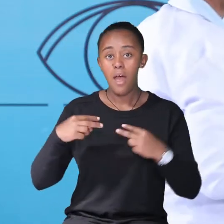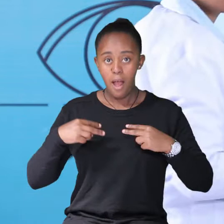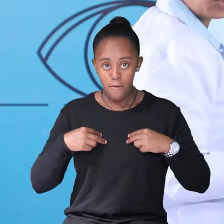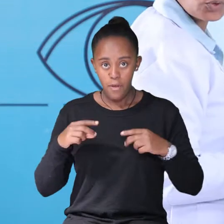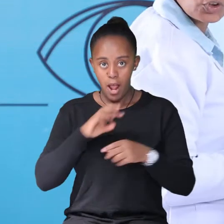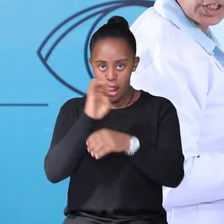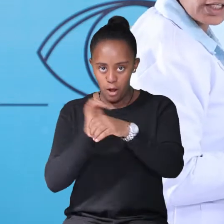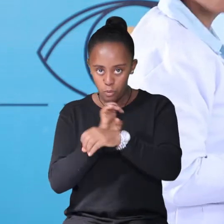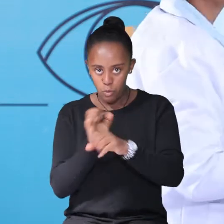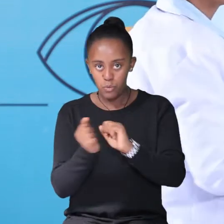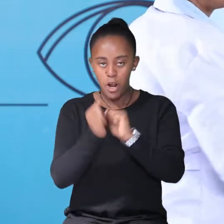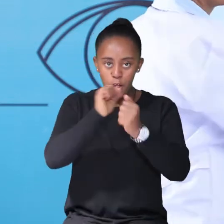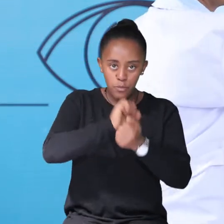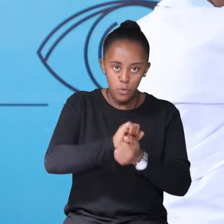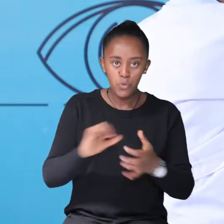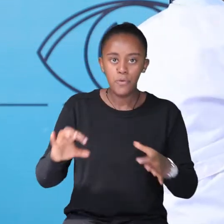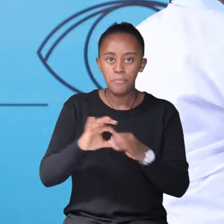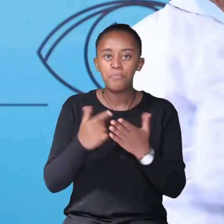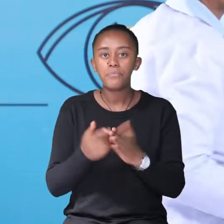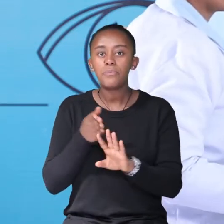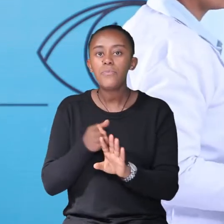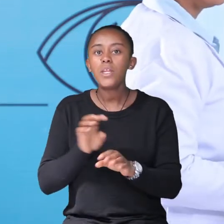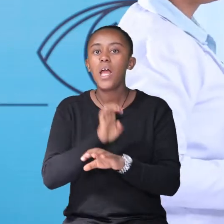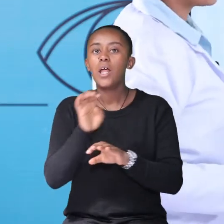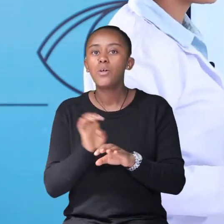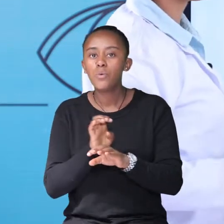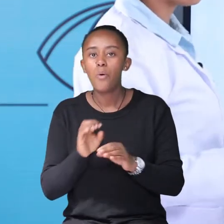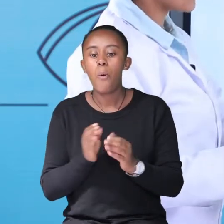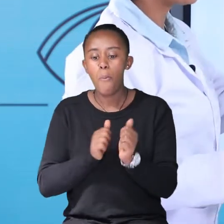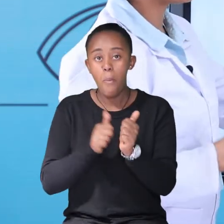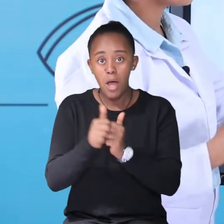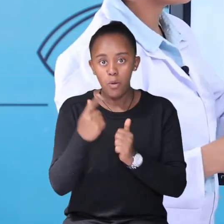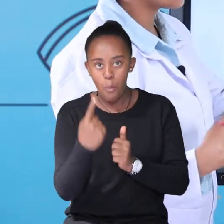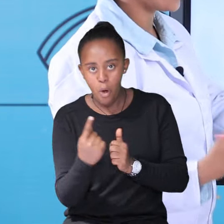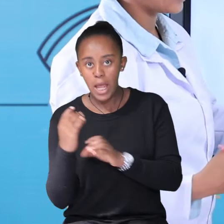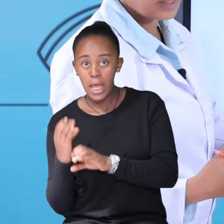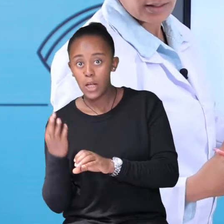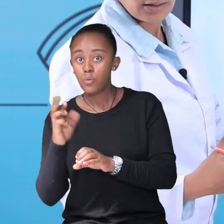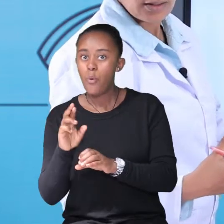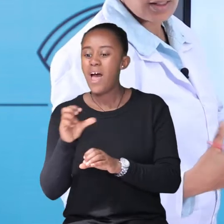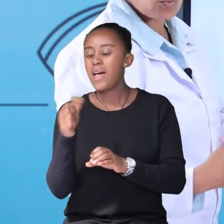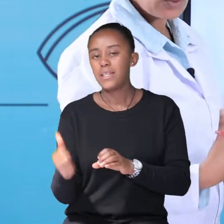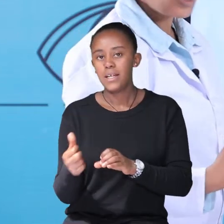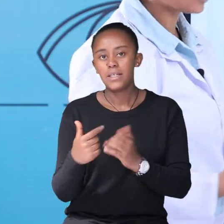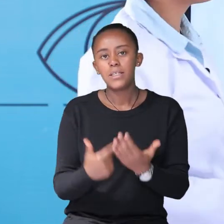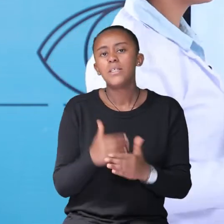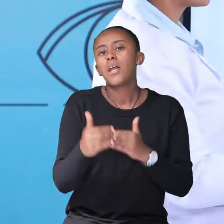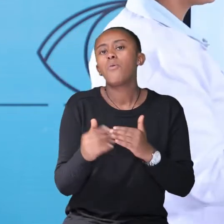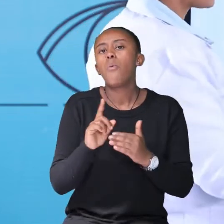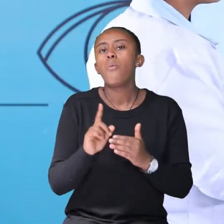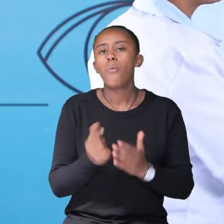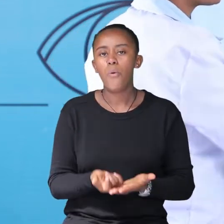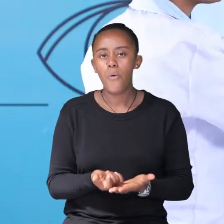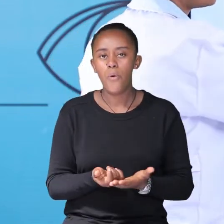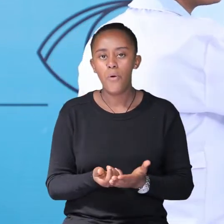electron transport chain at which electrons will pass from one carrier to the other. Then what will happen